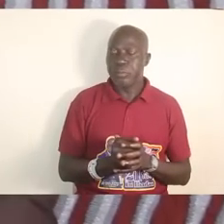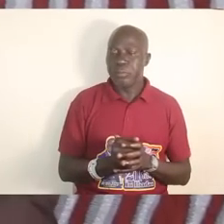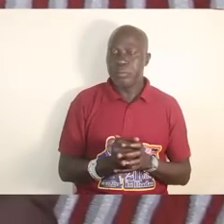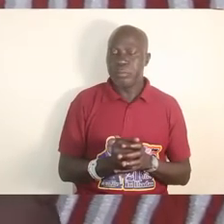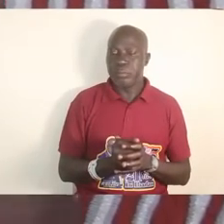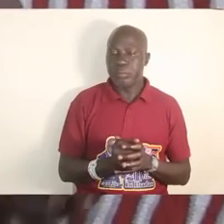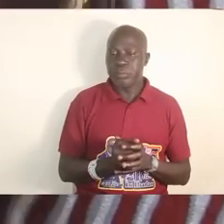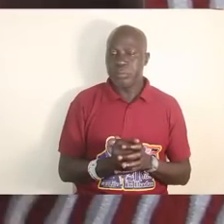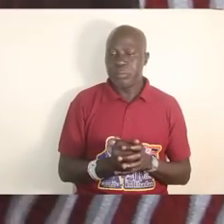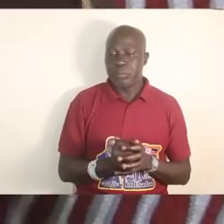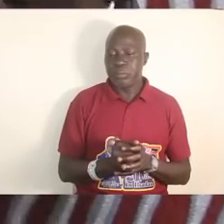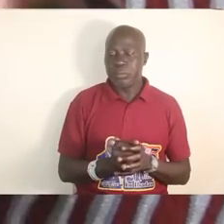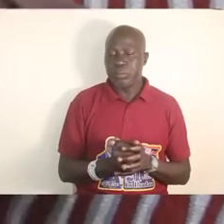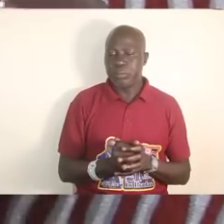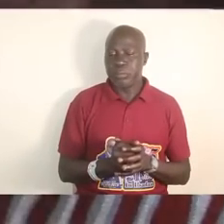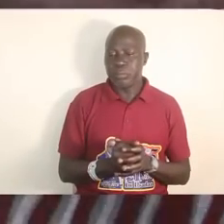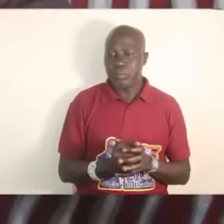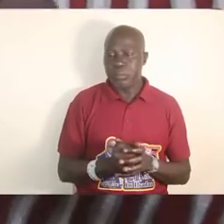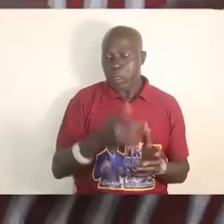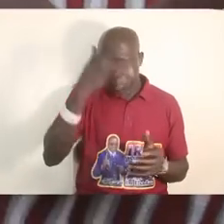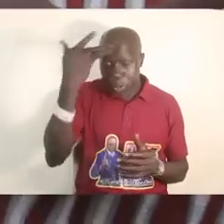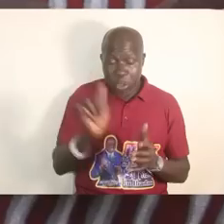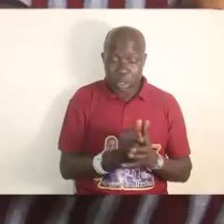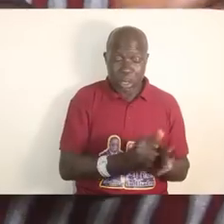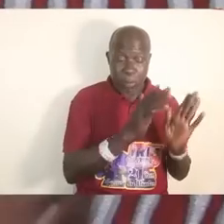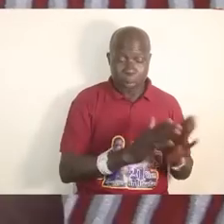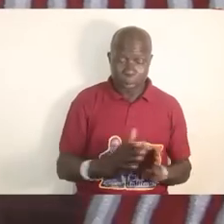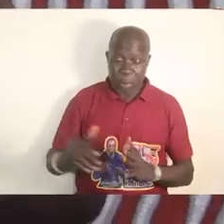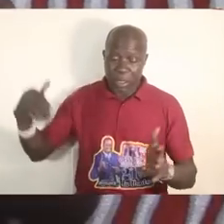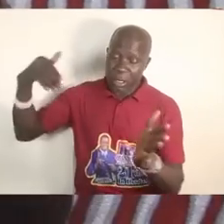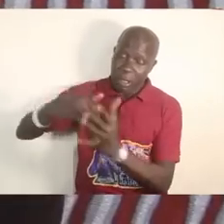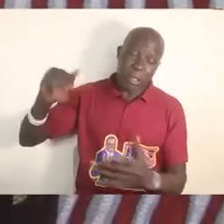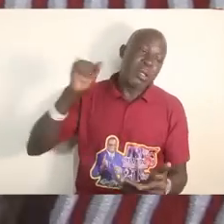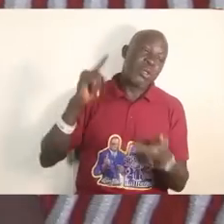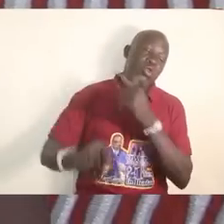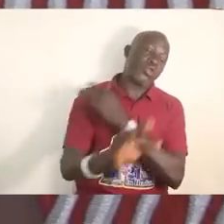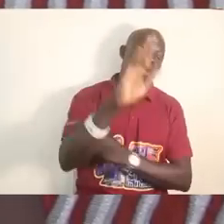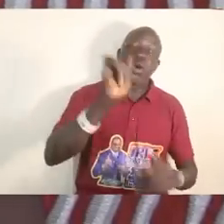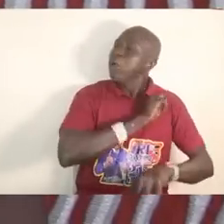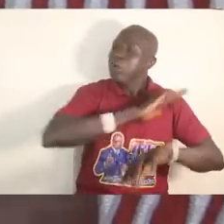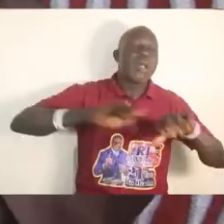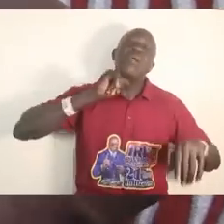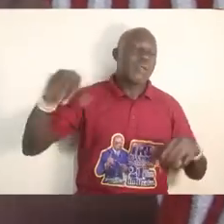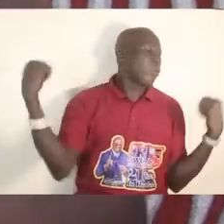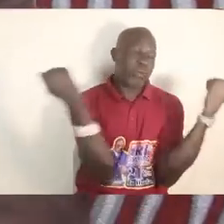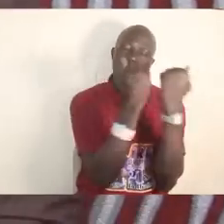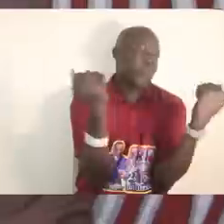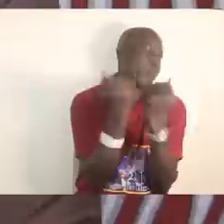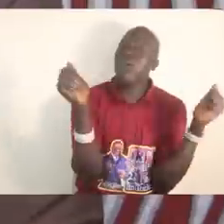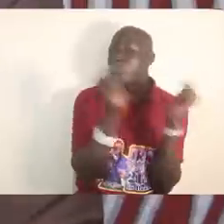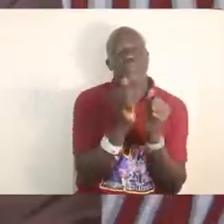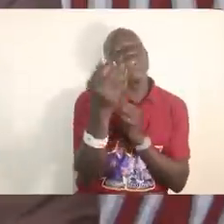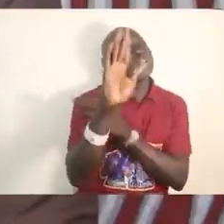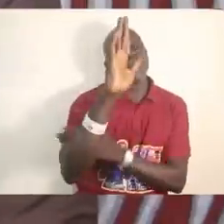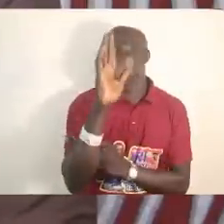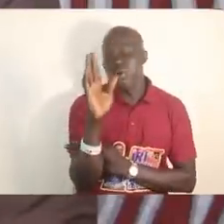sote si Olorun. Nitori pe won sote si Olorun. They rebel against God. O le bo Olorun ja. You cannot fight with God. Me le bo Olorun ja o